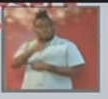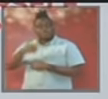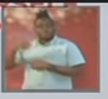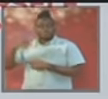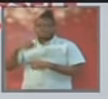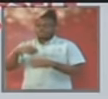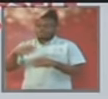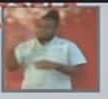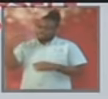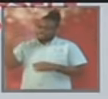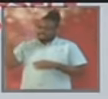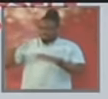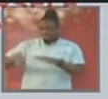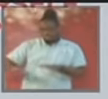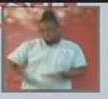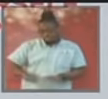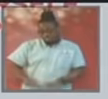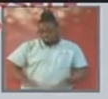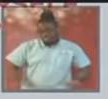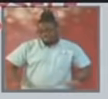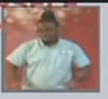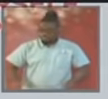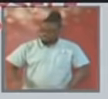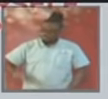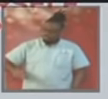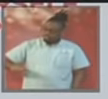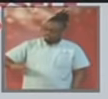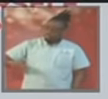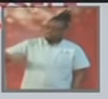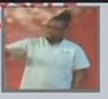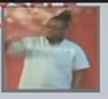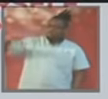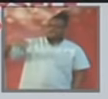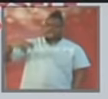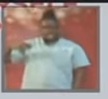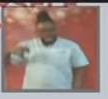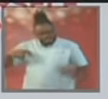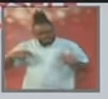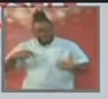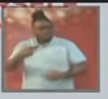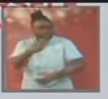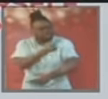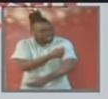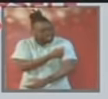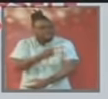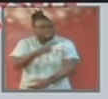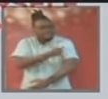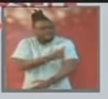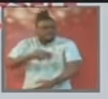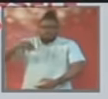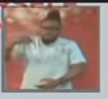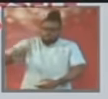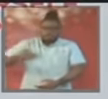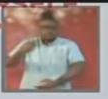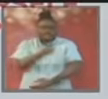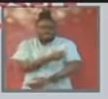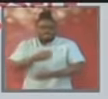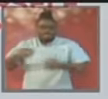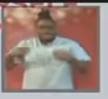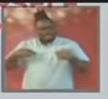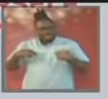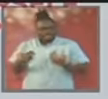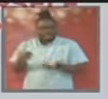children, we would have had scars due to vaccines, but we don't have that again. We don't have that again because